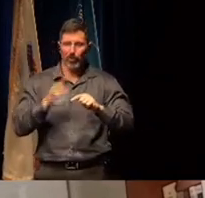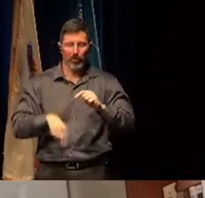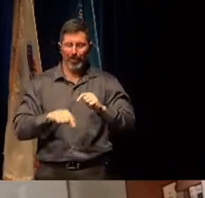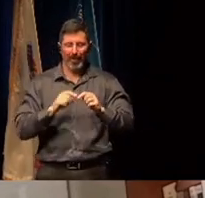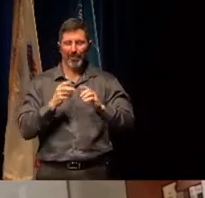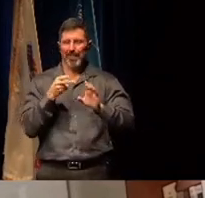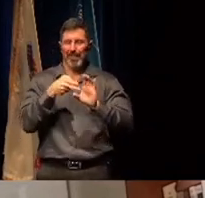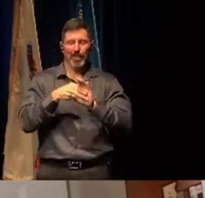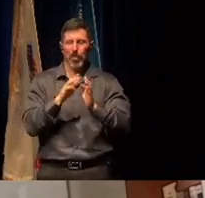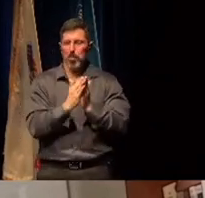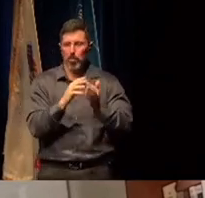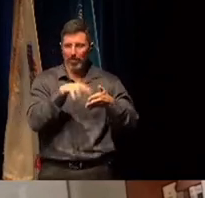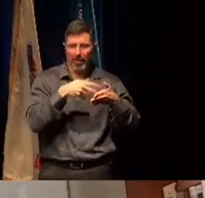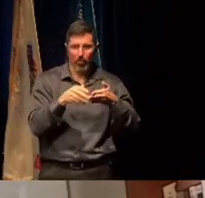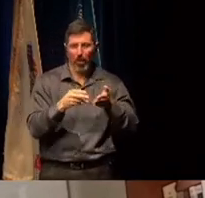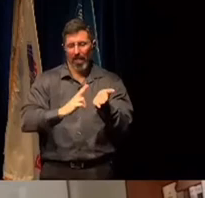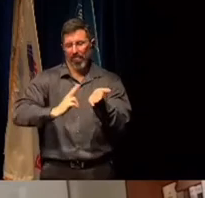canceled.